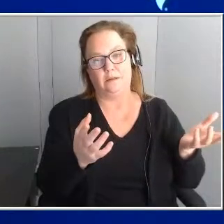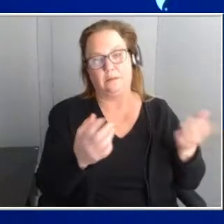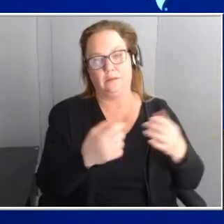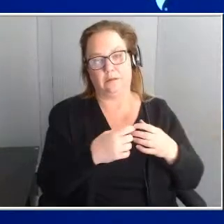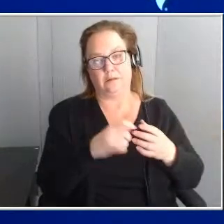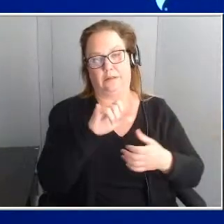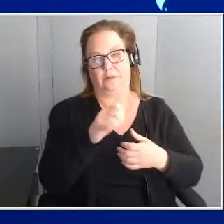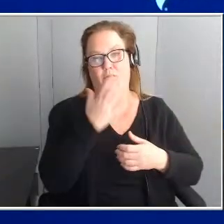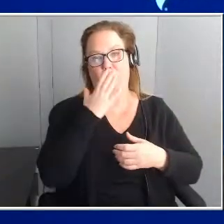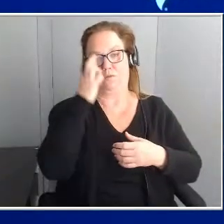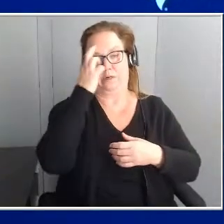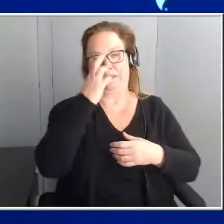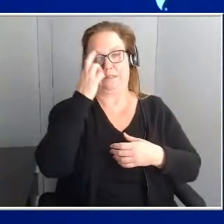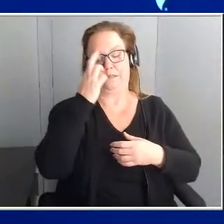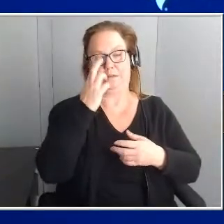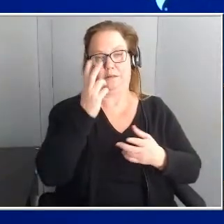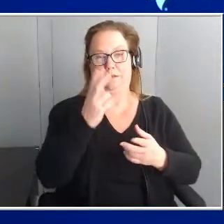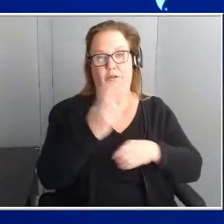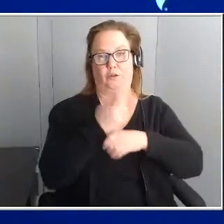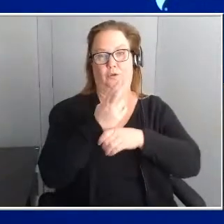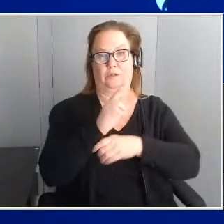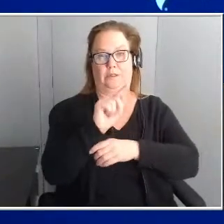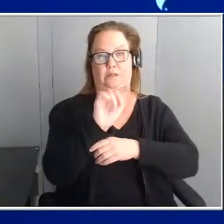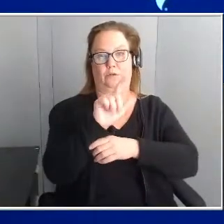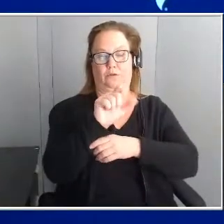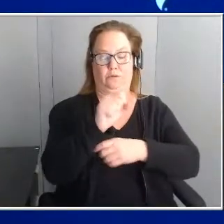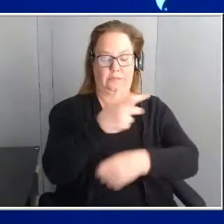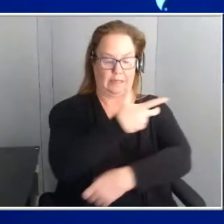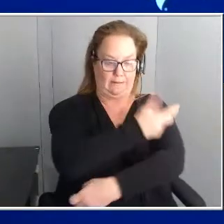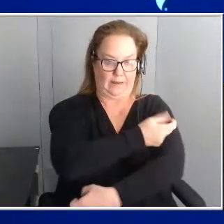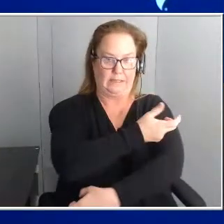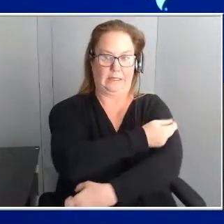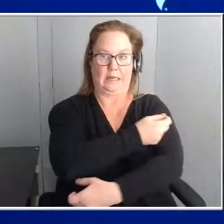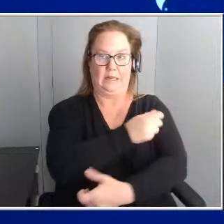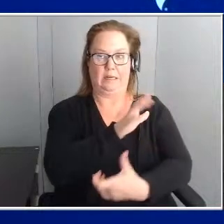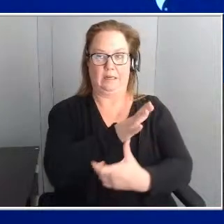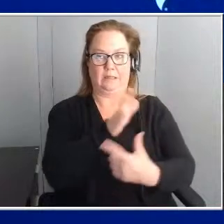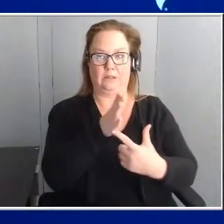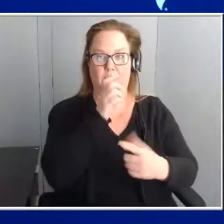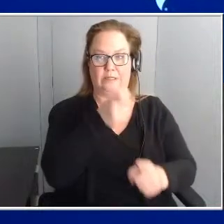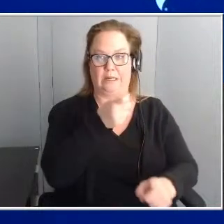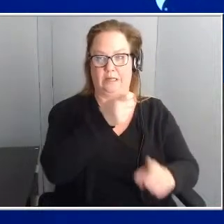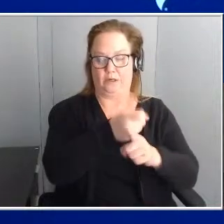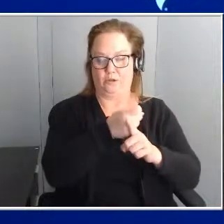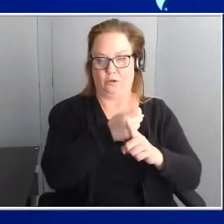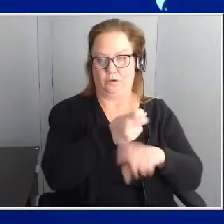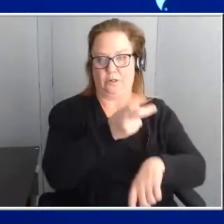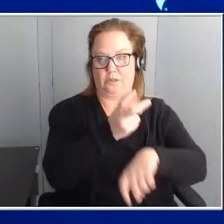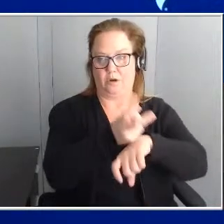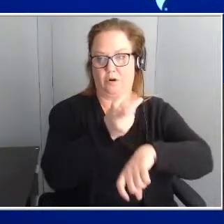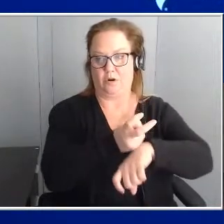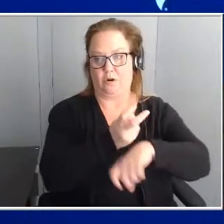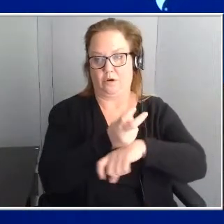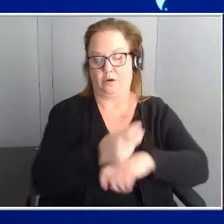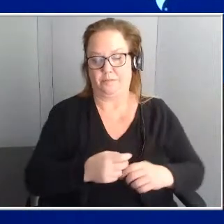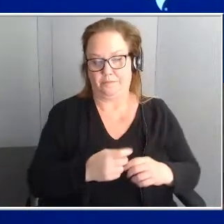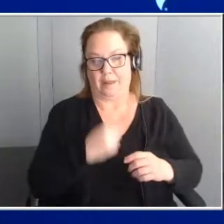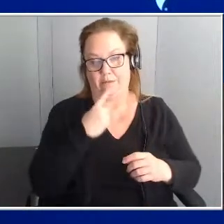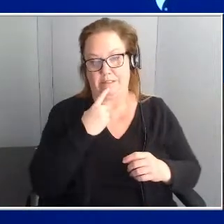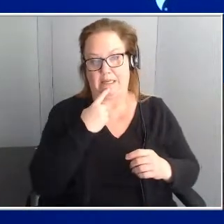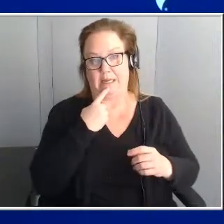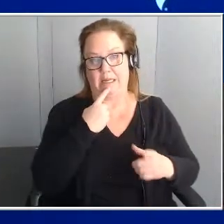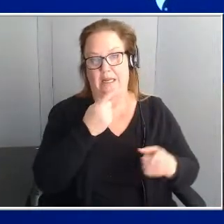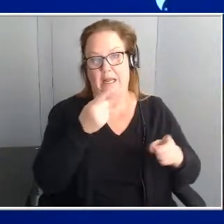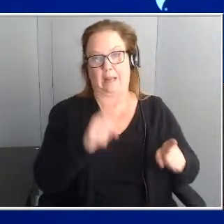good reason to pull out these tools, right? It's a good reason to be vaccinated so that maybe it doesn't hit you as hard. I would say, this happens in